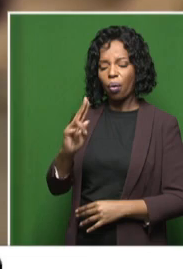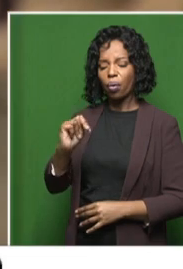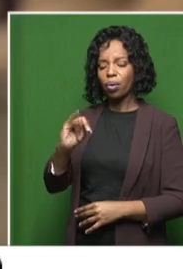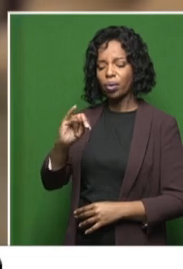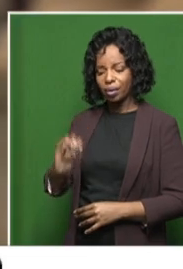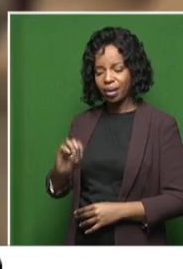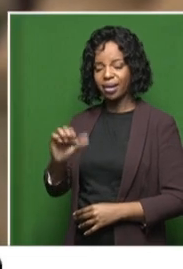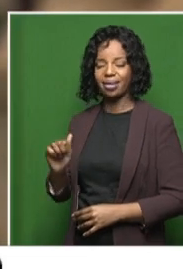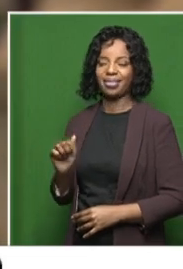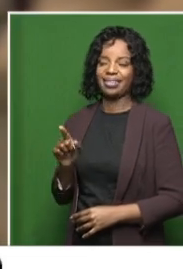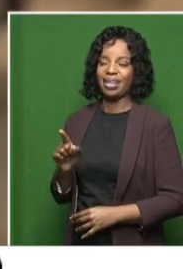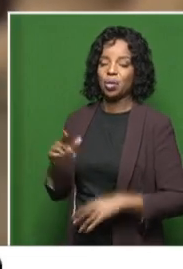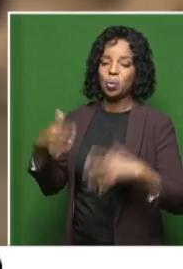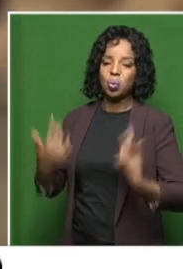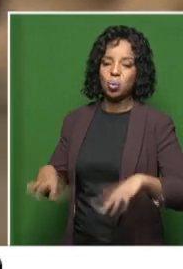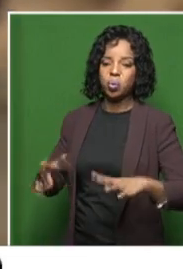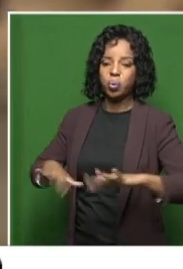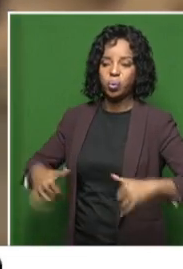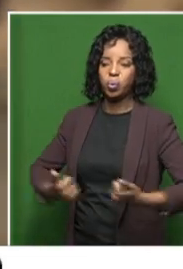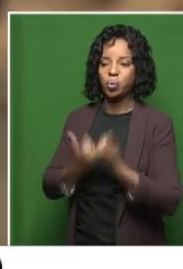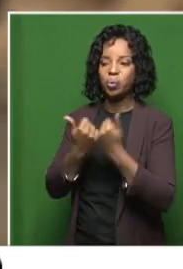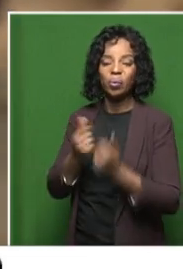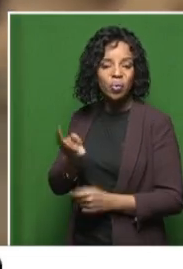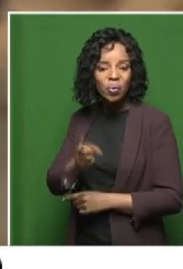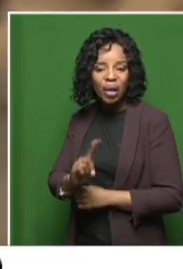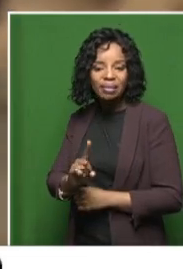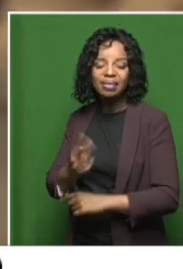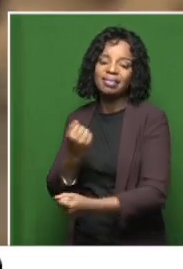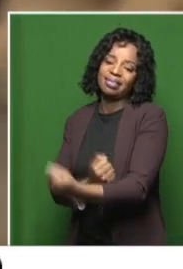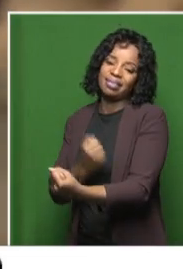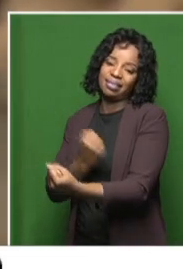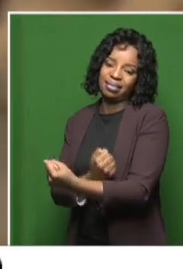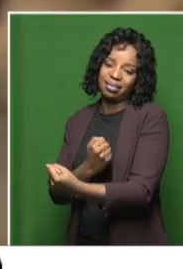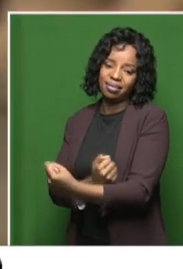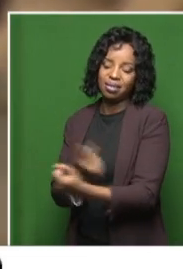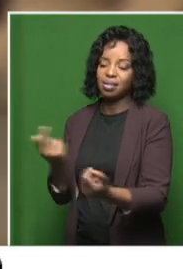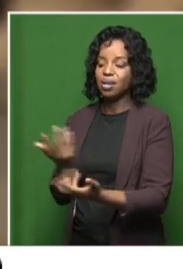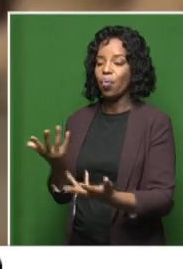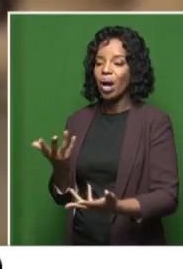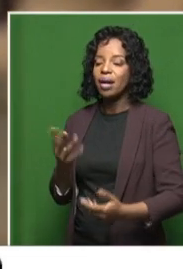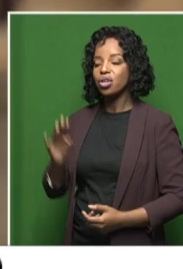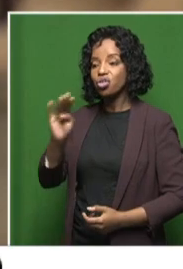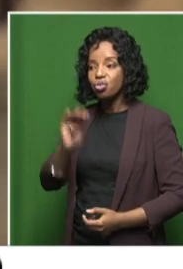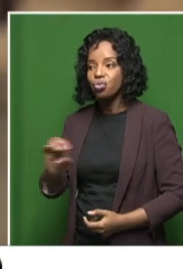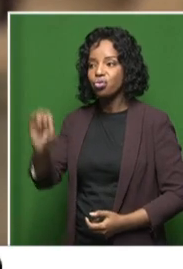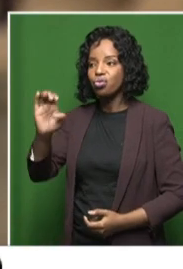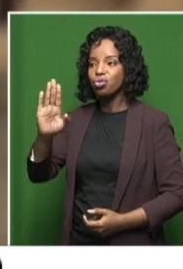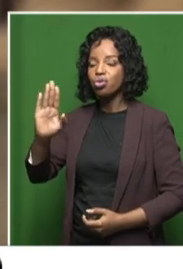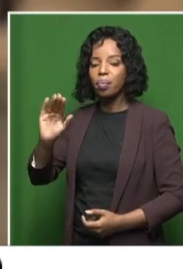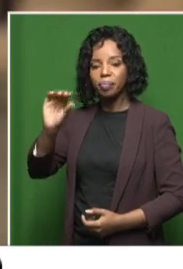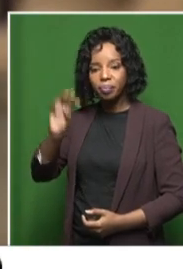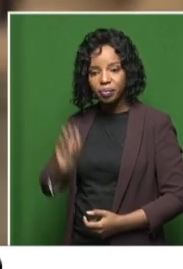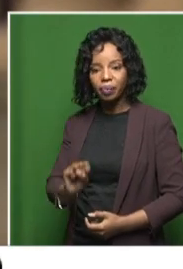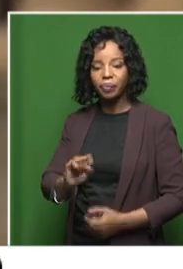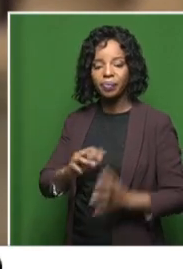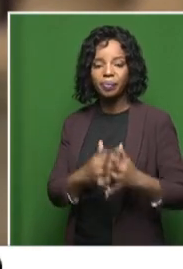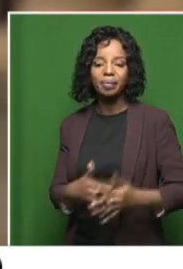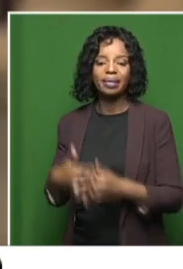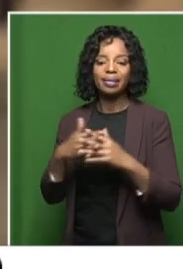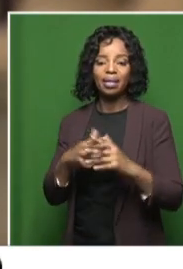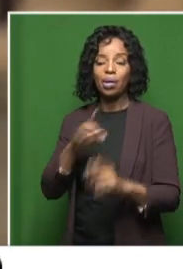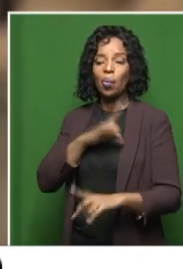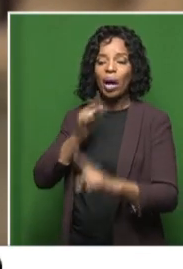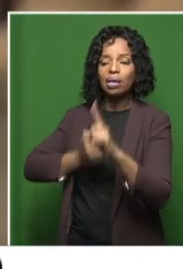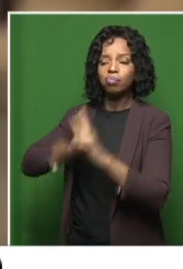know, transit points between Latin America and Europe. Social development, you're a very central player in fighting